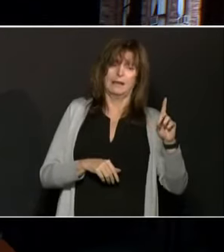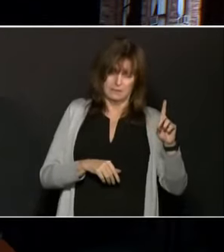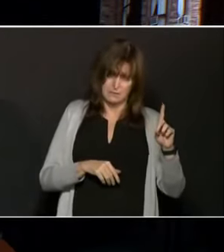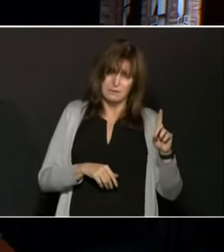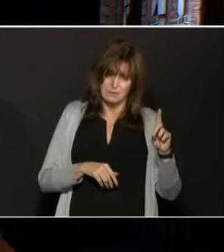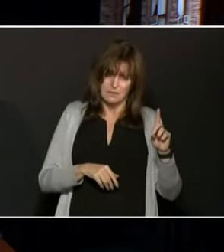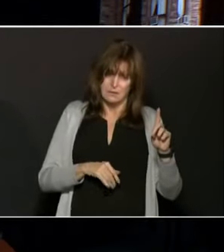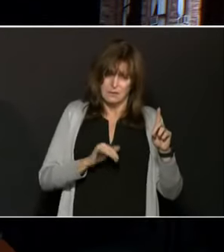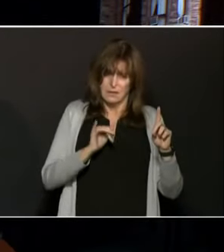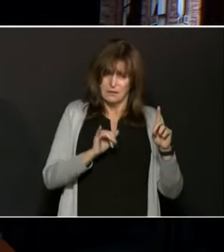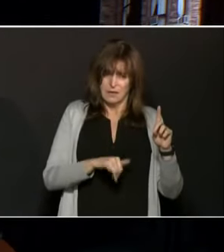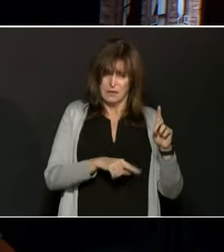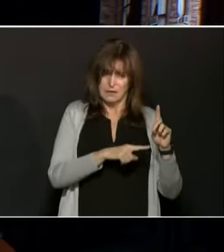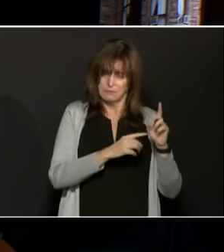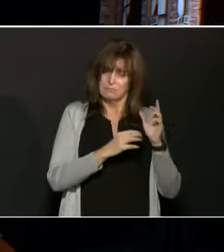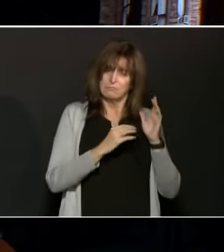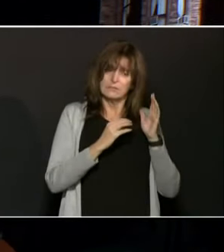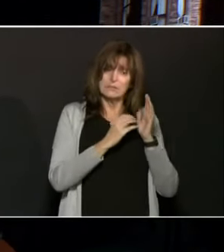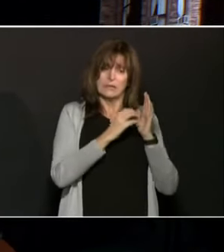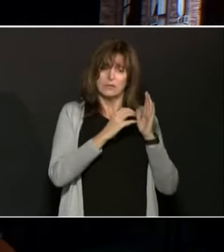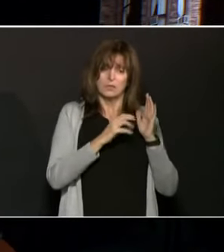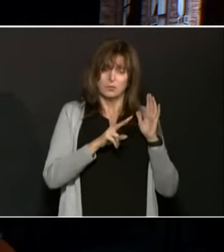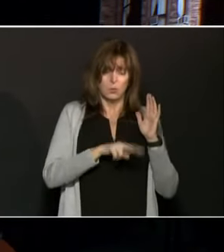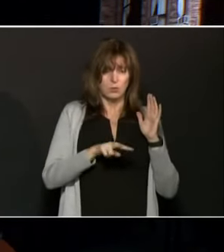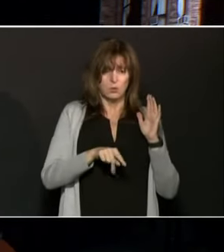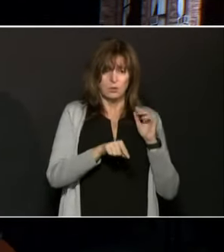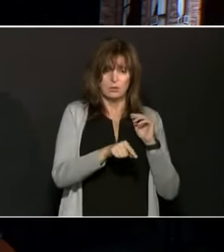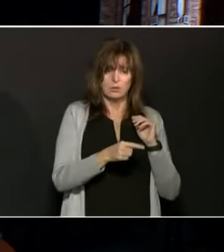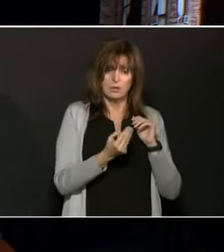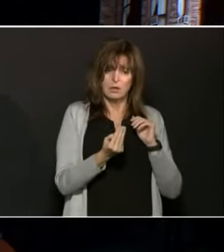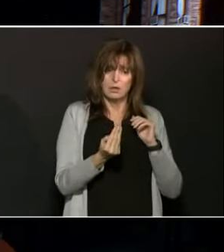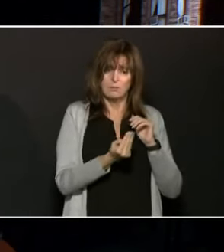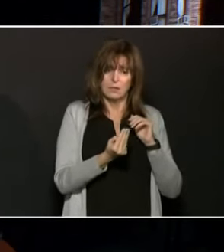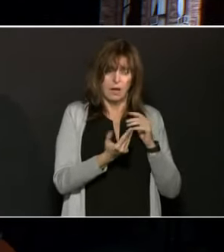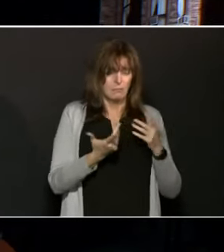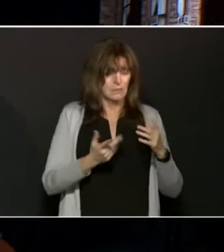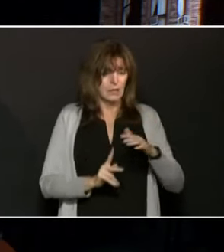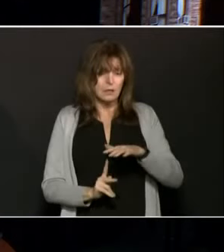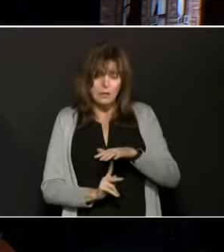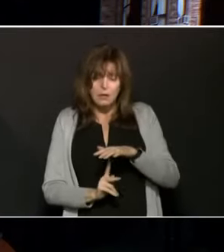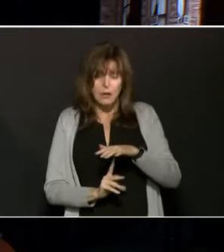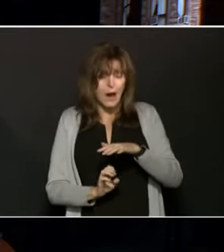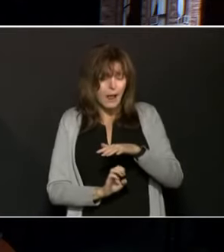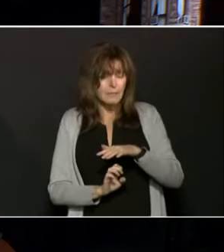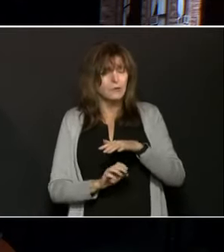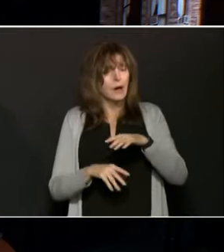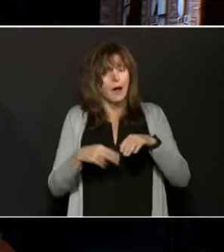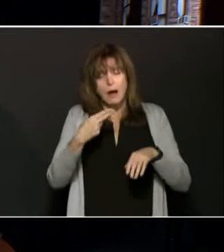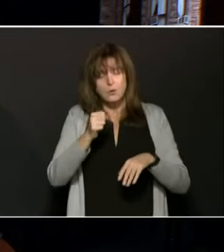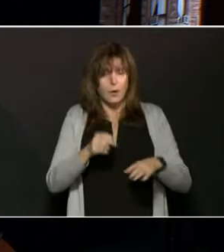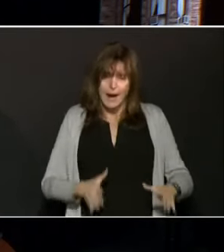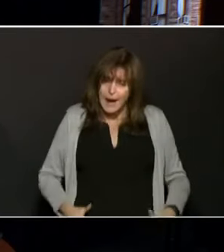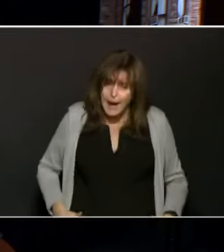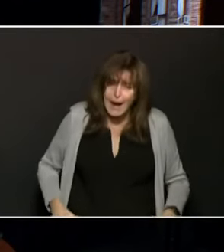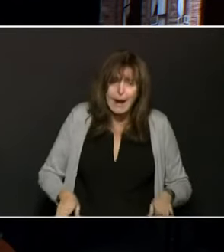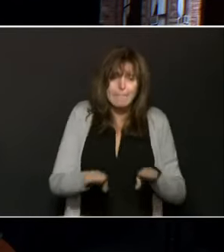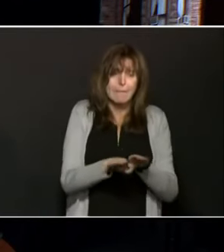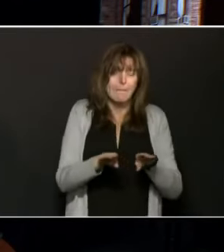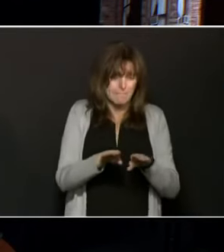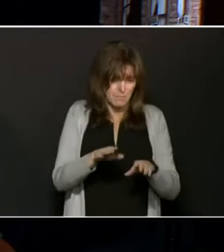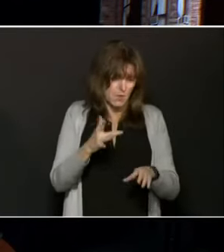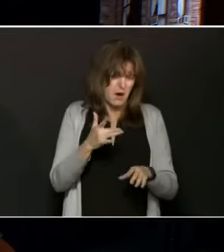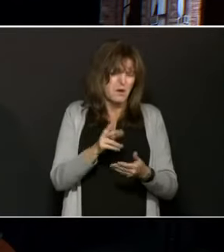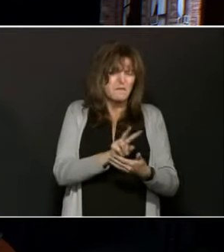ordering schools to shut down next week, elementary and secondary schools to shut down for the week. Just want to get your thoughts on that order,